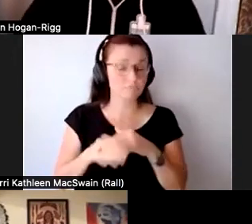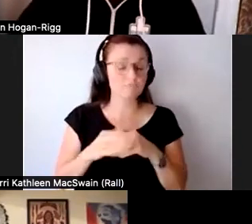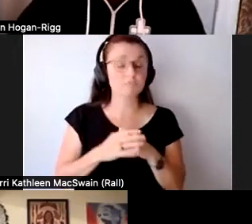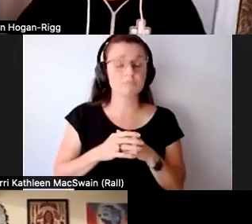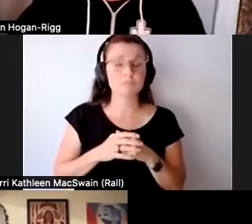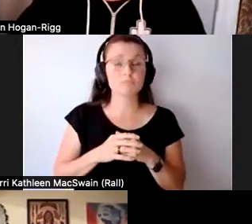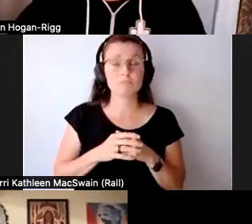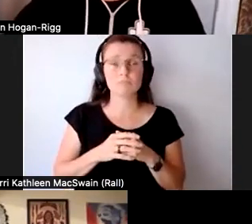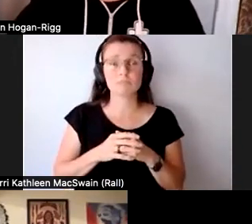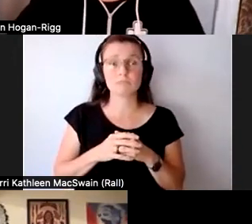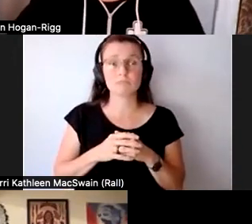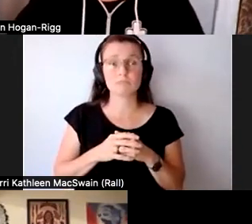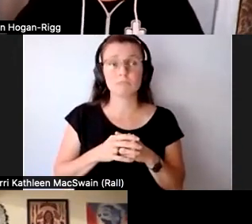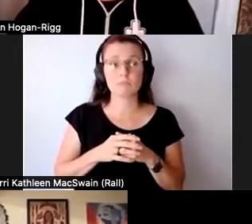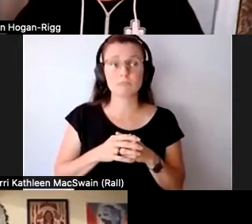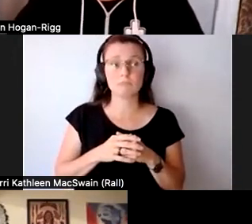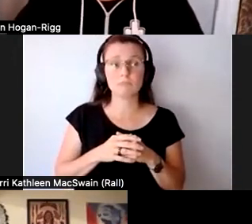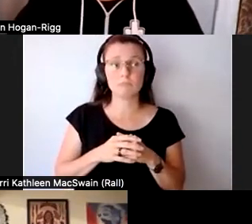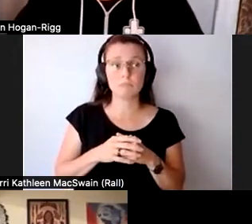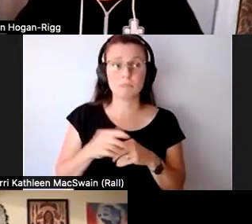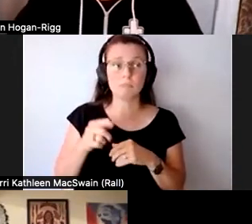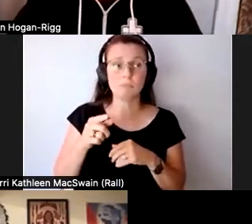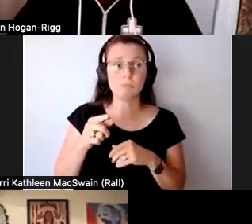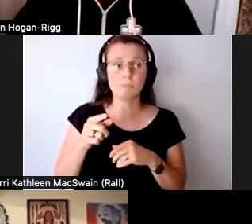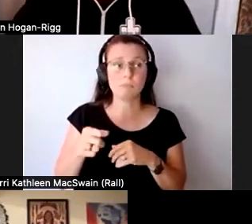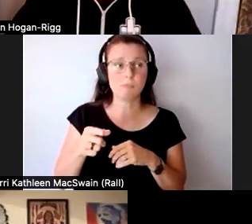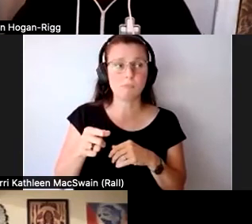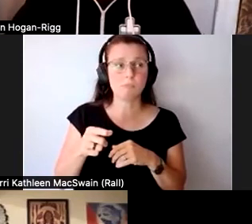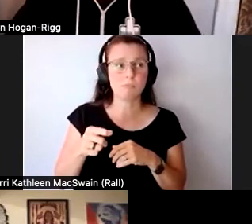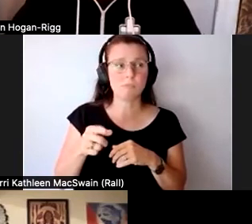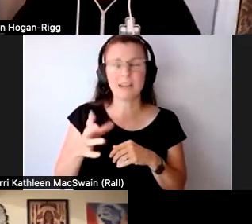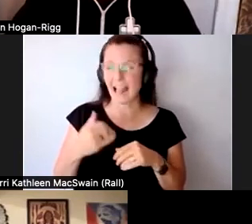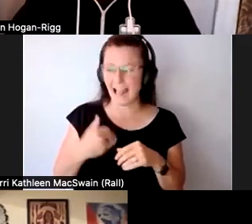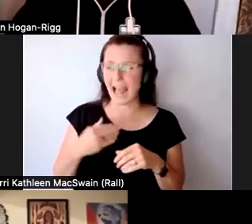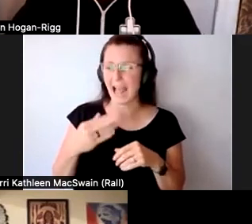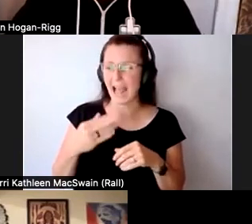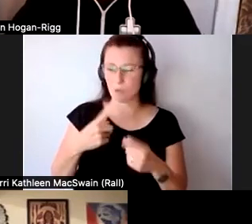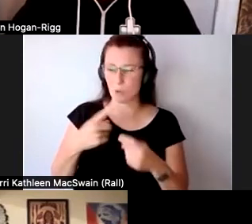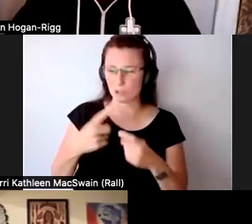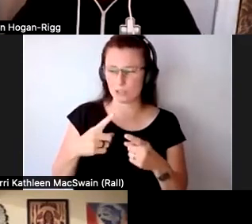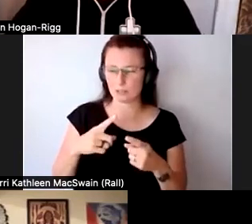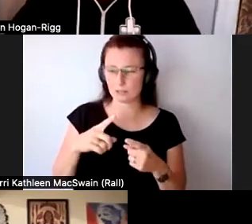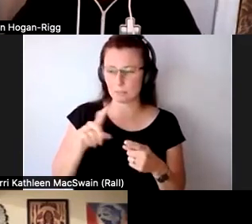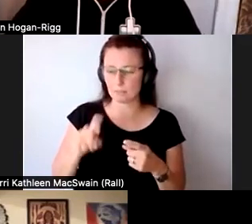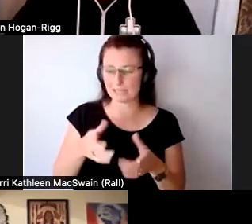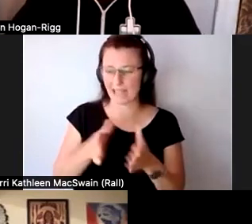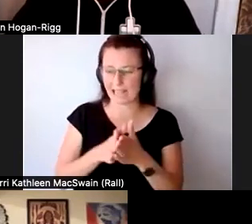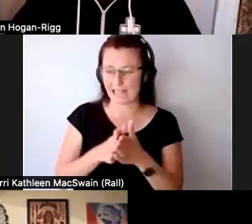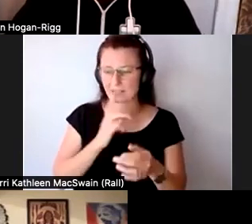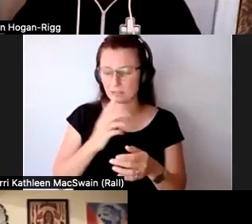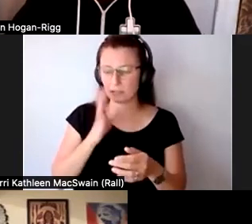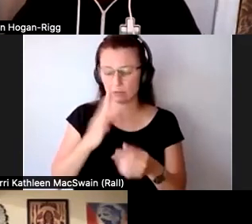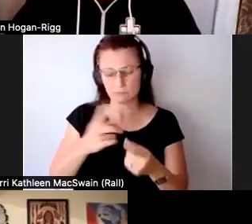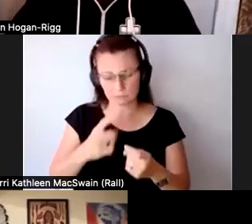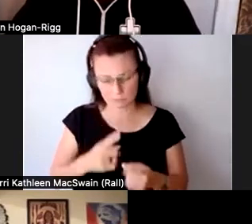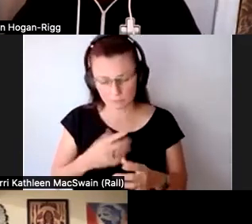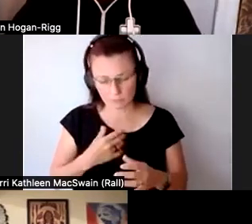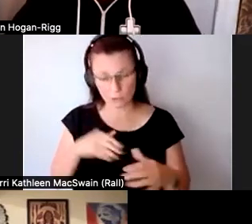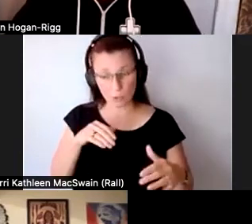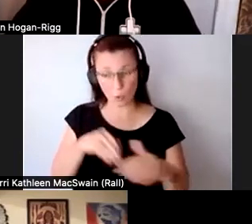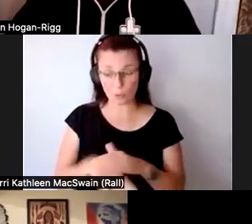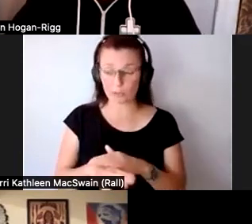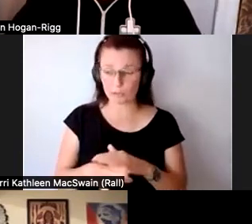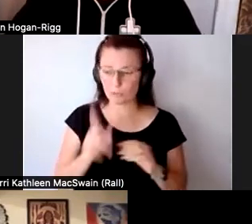they register, like however, like, you know, they answer the certain questions like that they have to ask, but they go in and there's like, you know, this great room